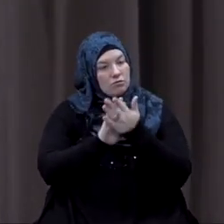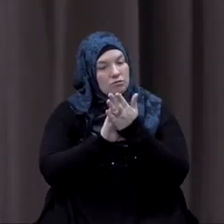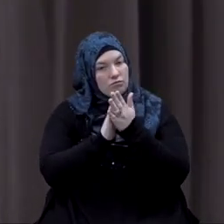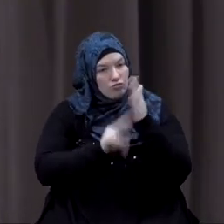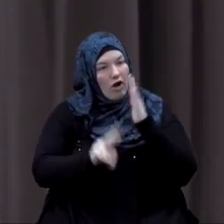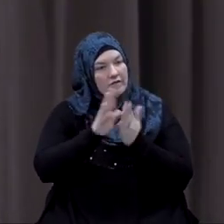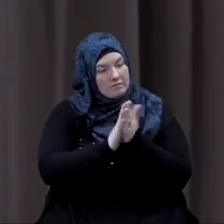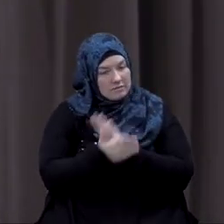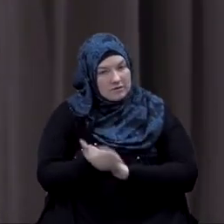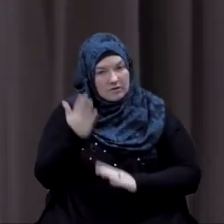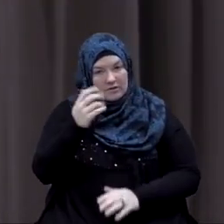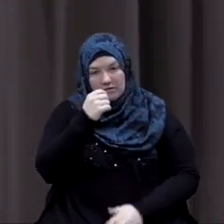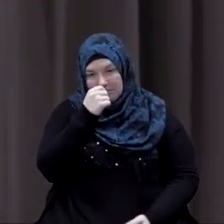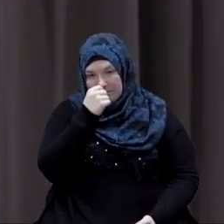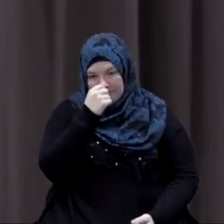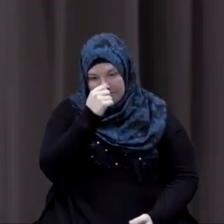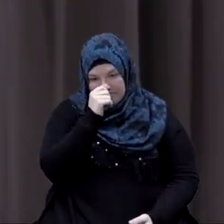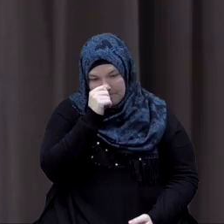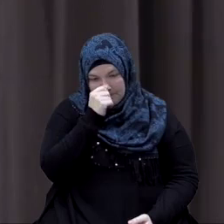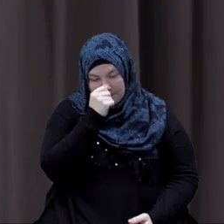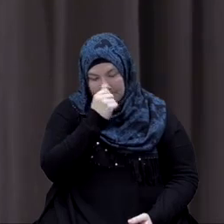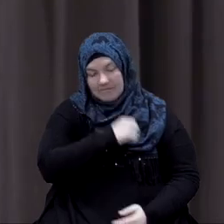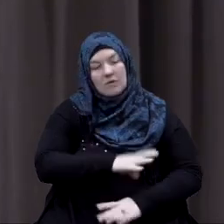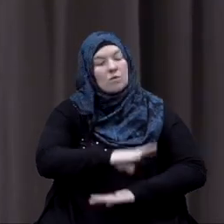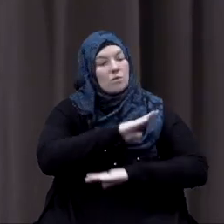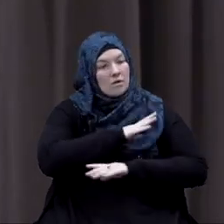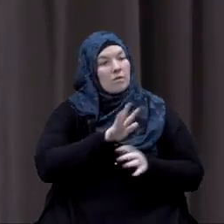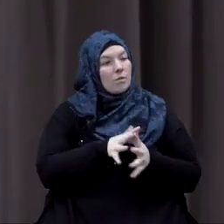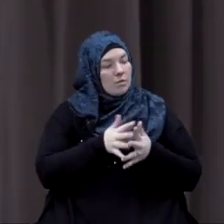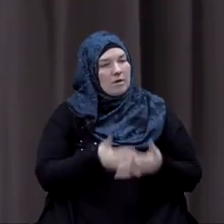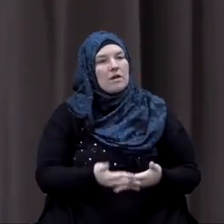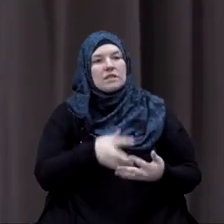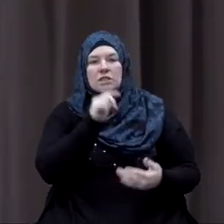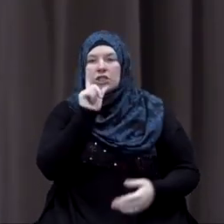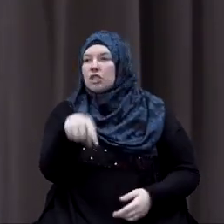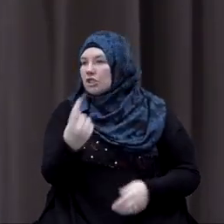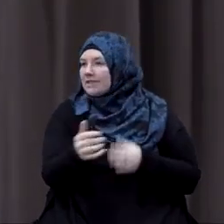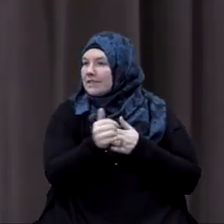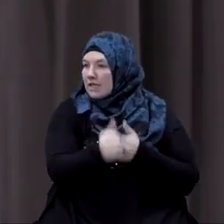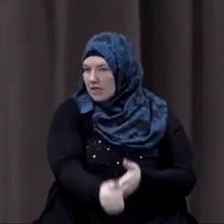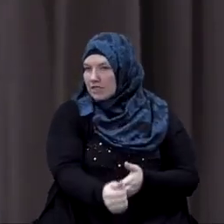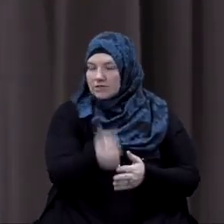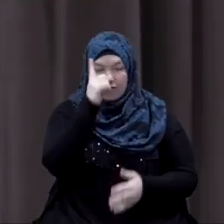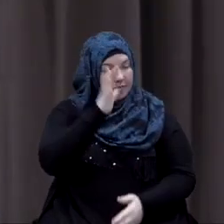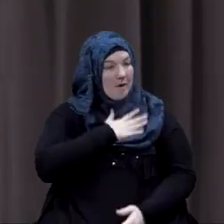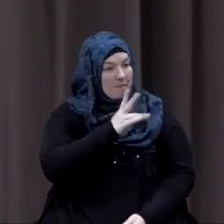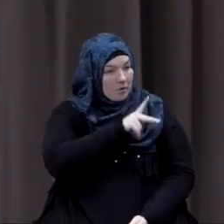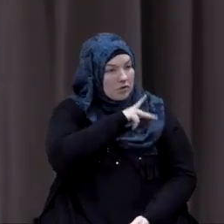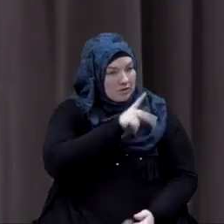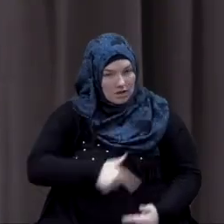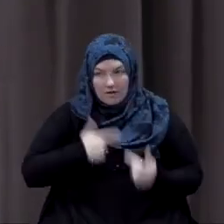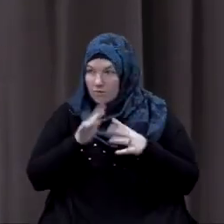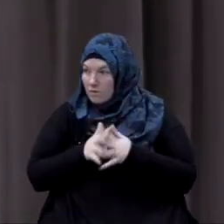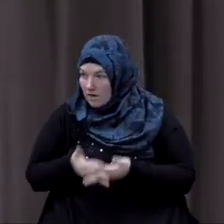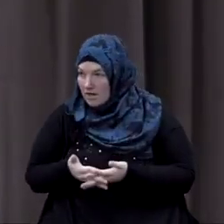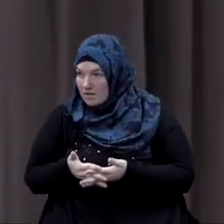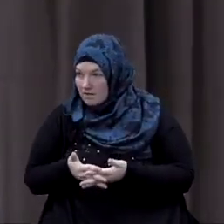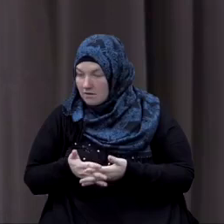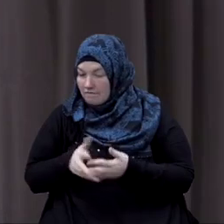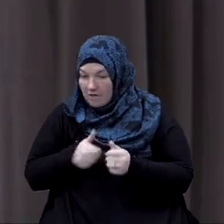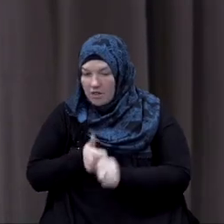wasallam, content that the Quran is not just a guidance for my personal life, but